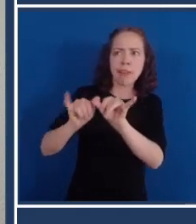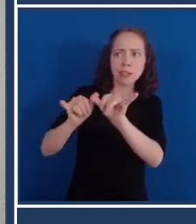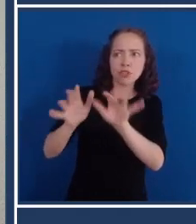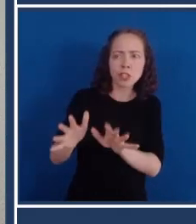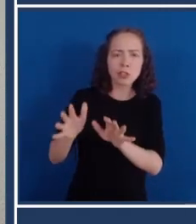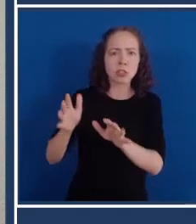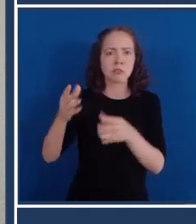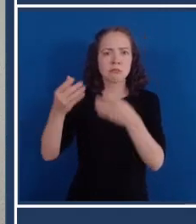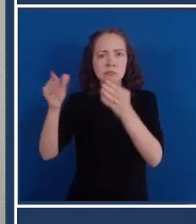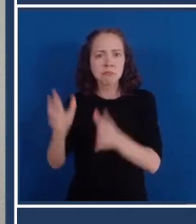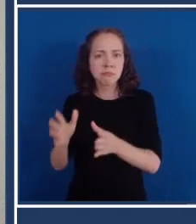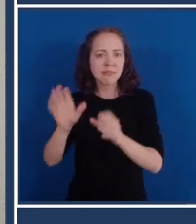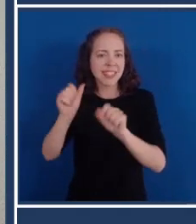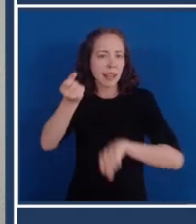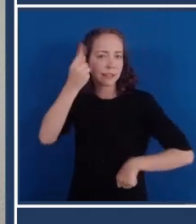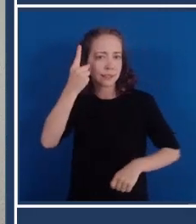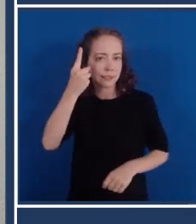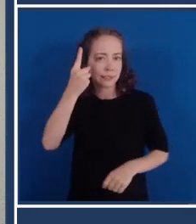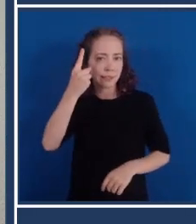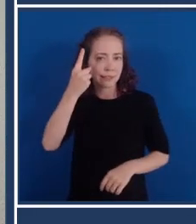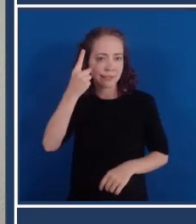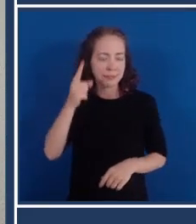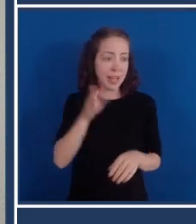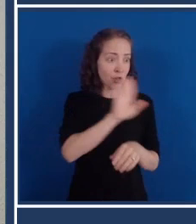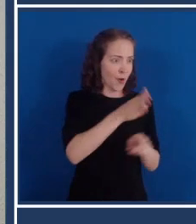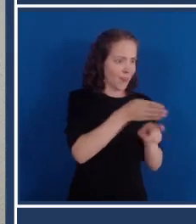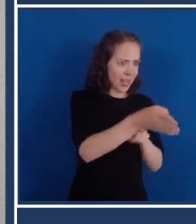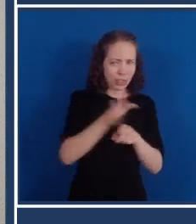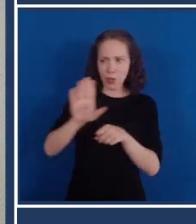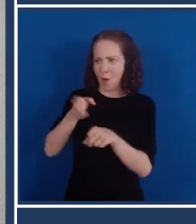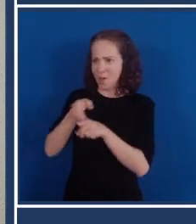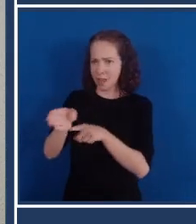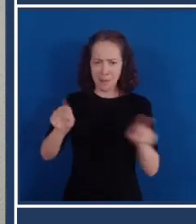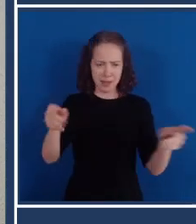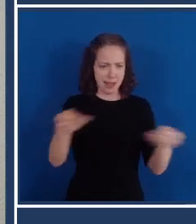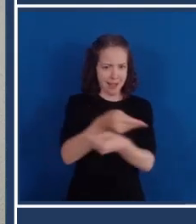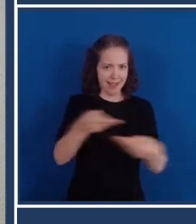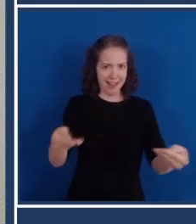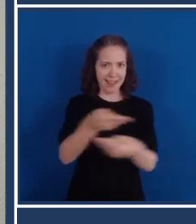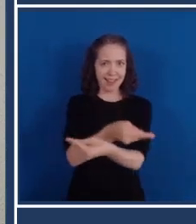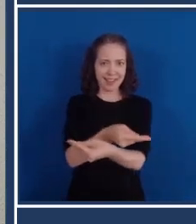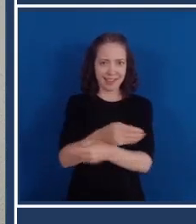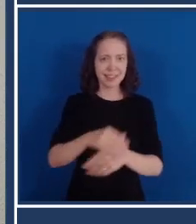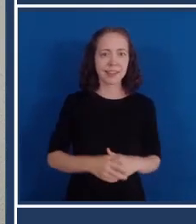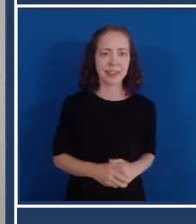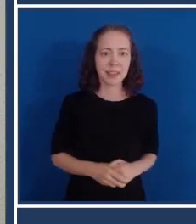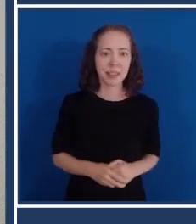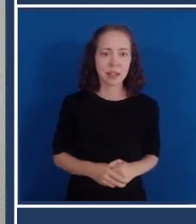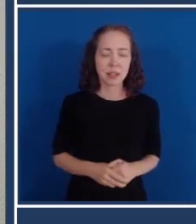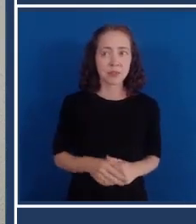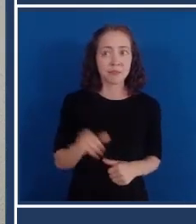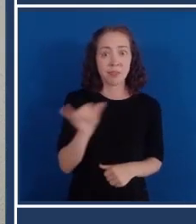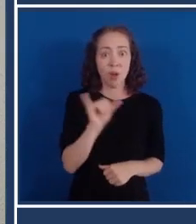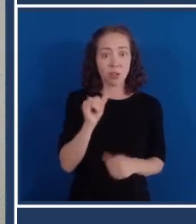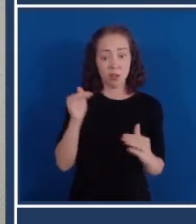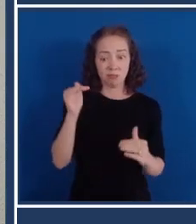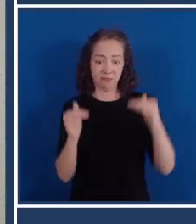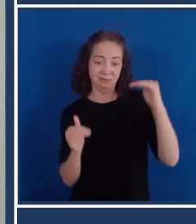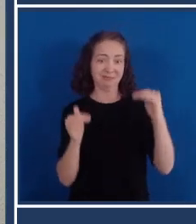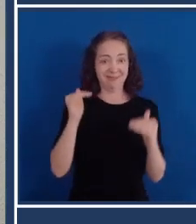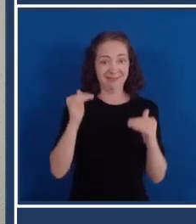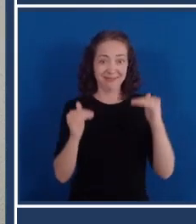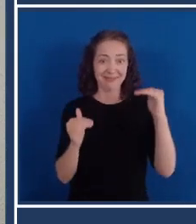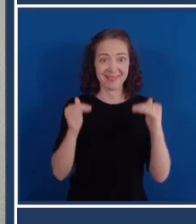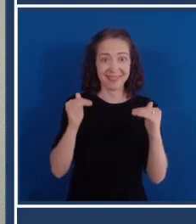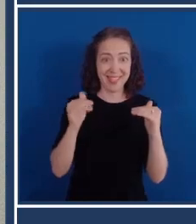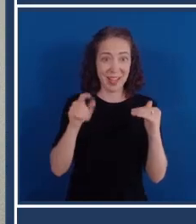to translate between domains. We've also got to make trade-offs because in the real world, constraints as we